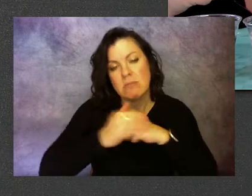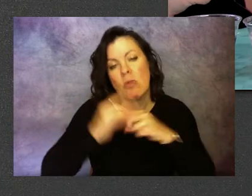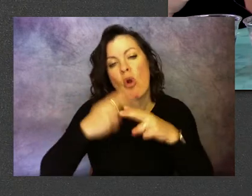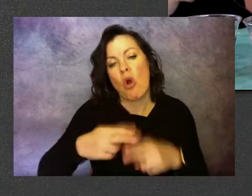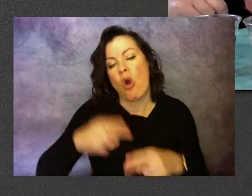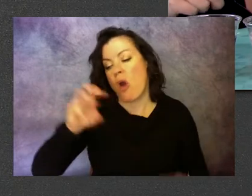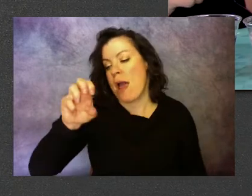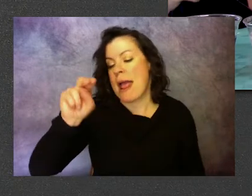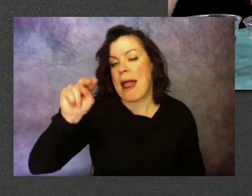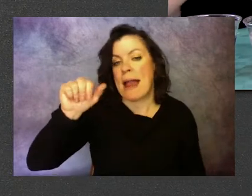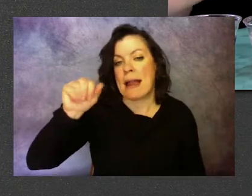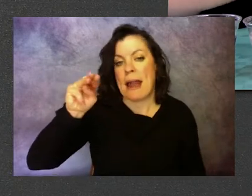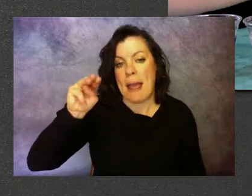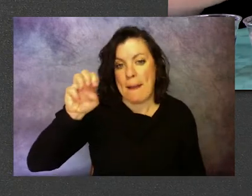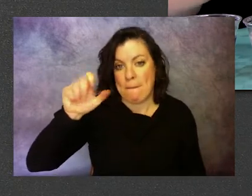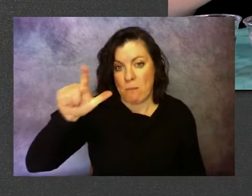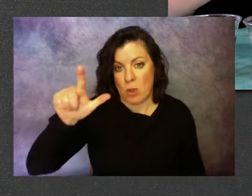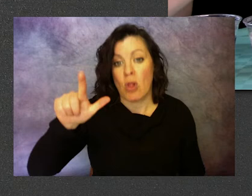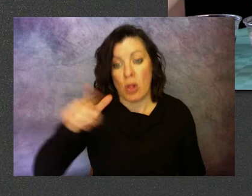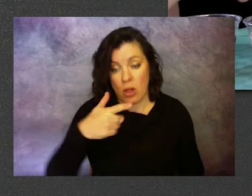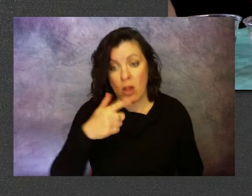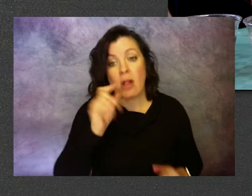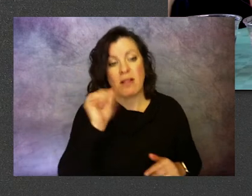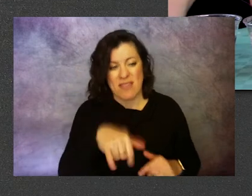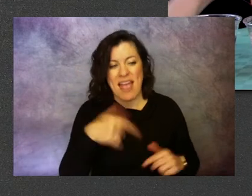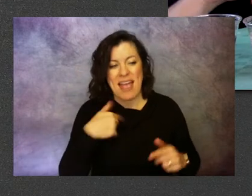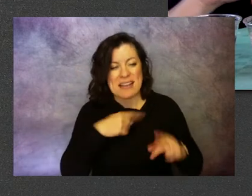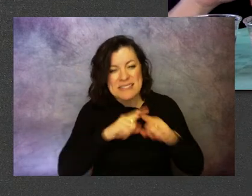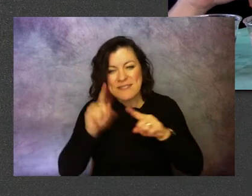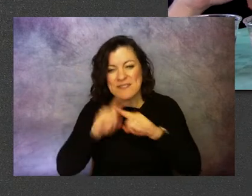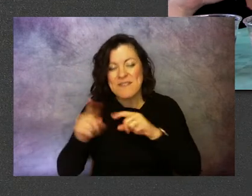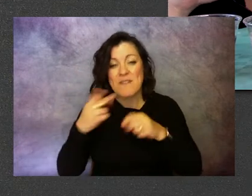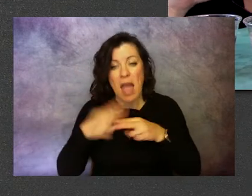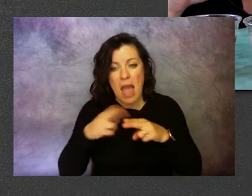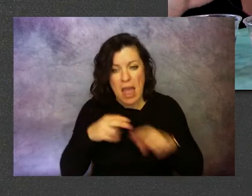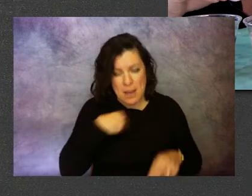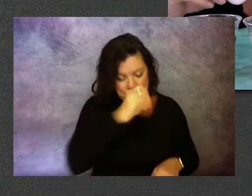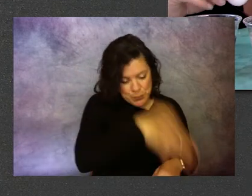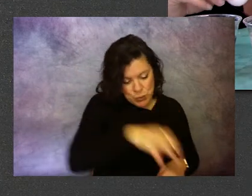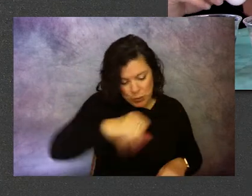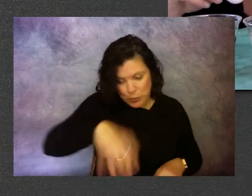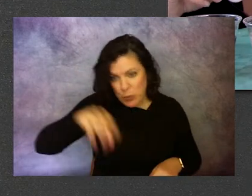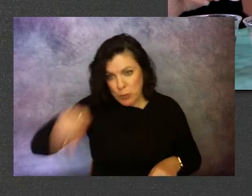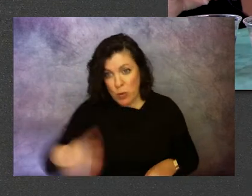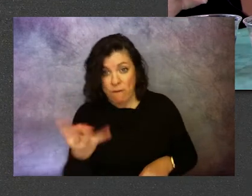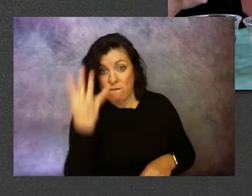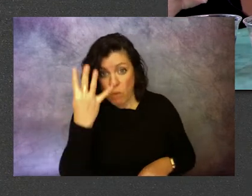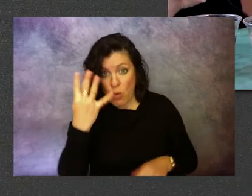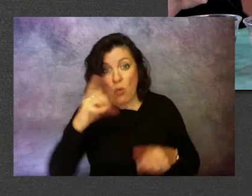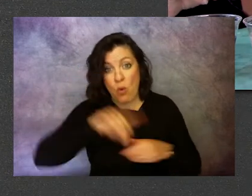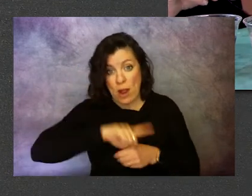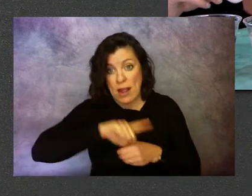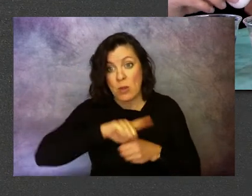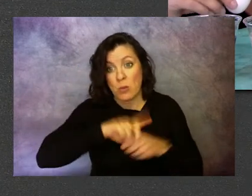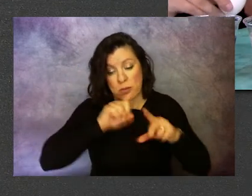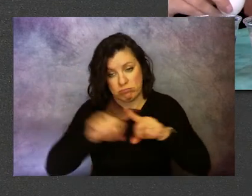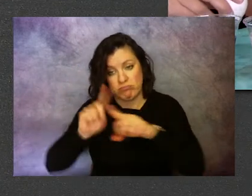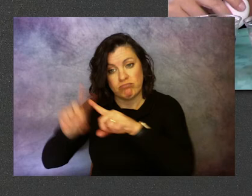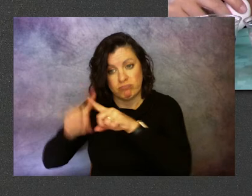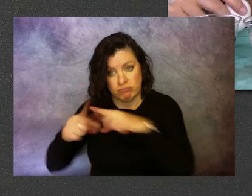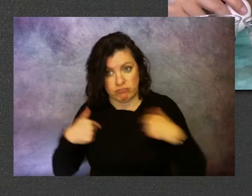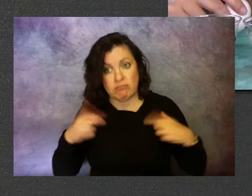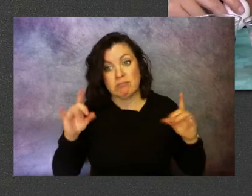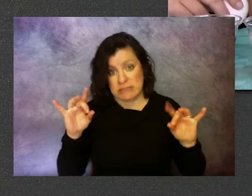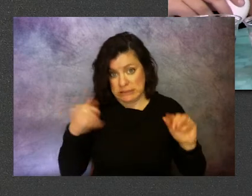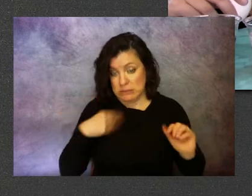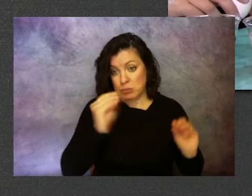an egg if you put it in different liquids. I have four different liquids that I put some eggs in. They've been sitting